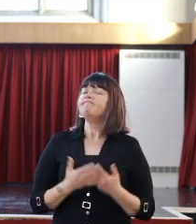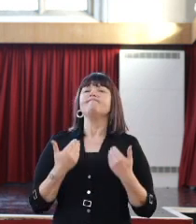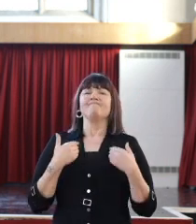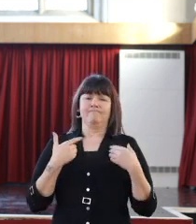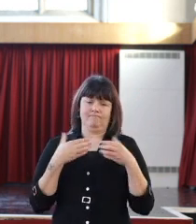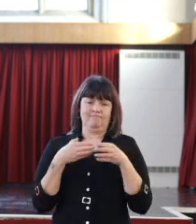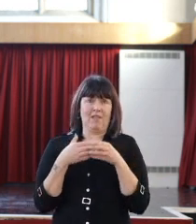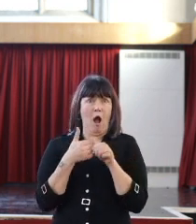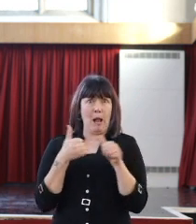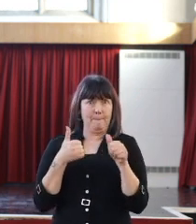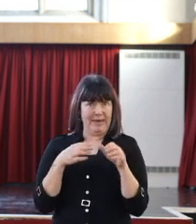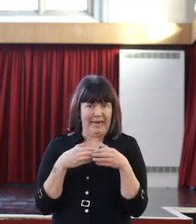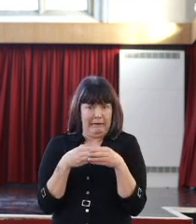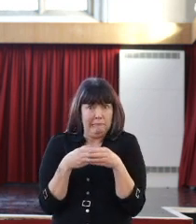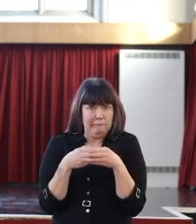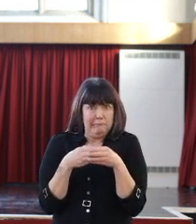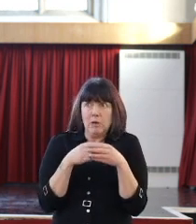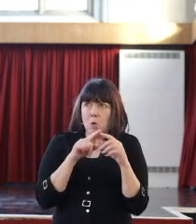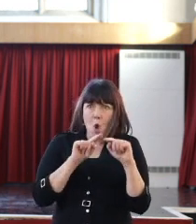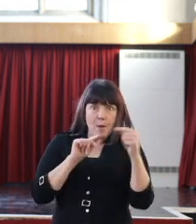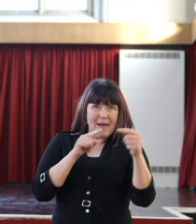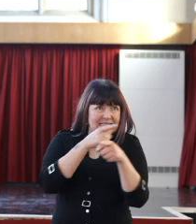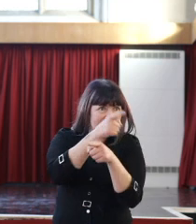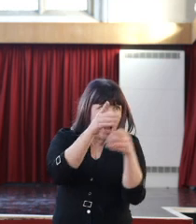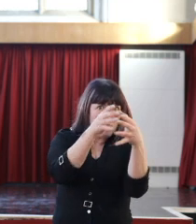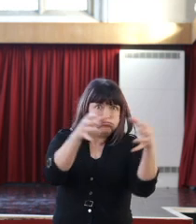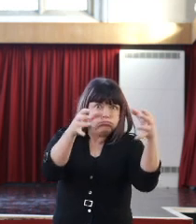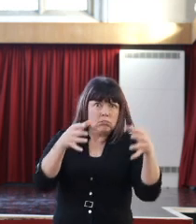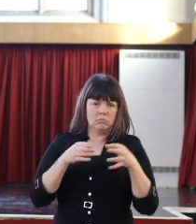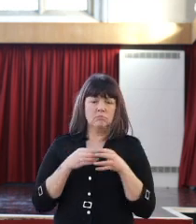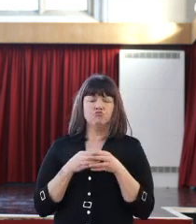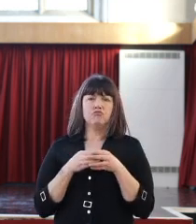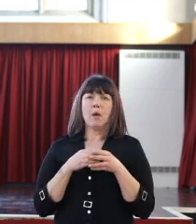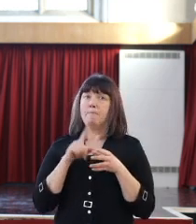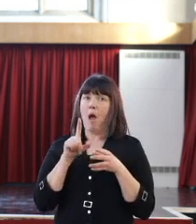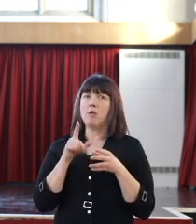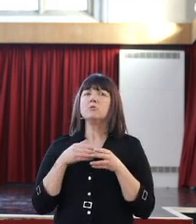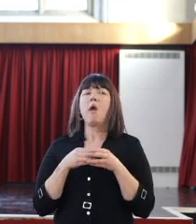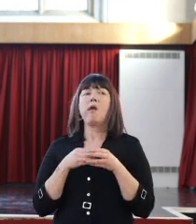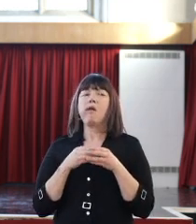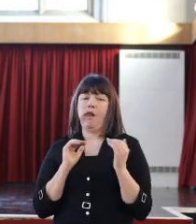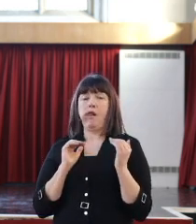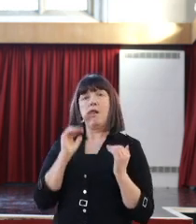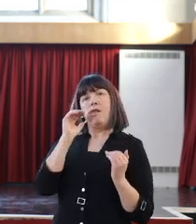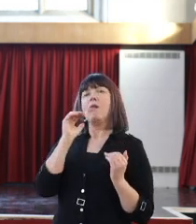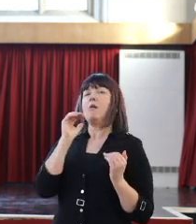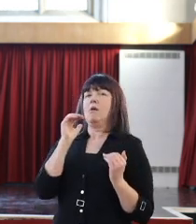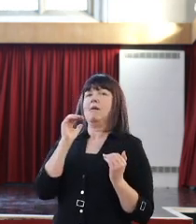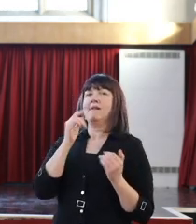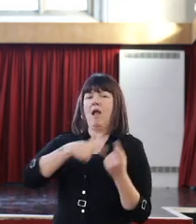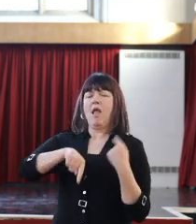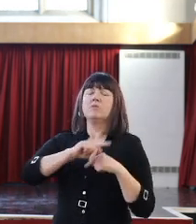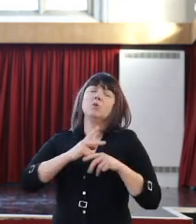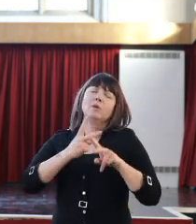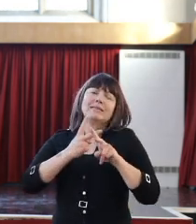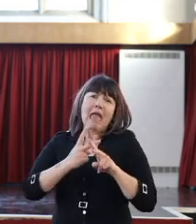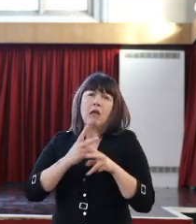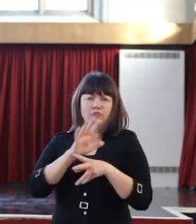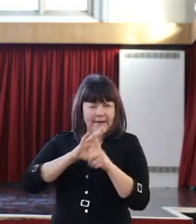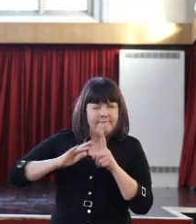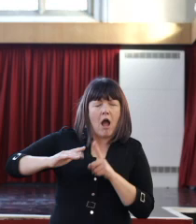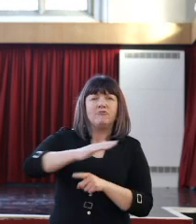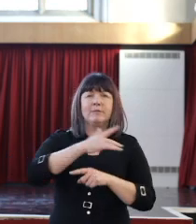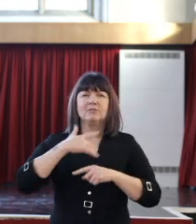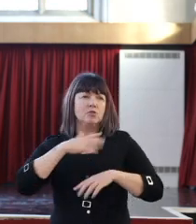tiny compared to our competitors, our community stood head and shoulders above as an authentically caring place to find friends and collaborators.